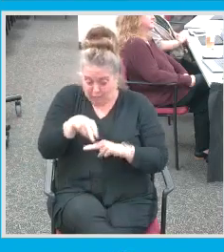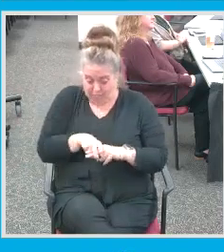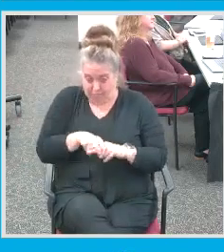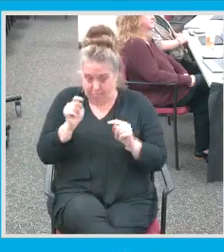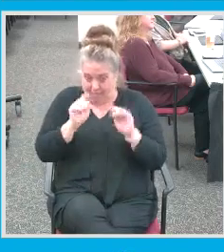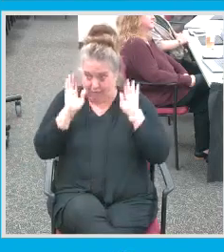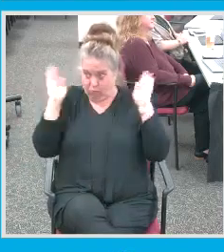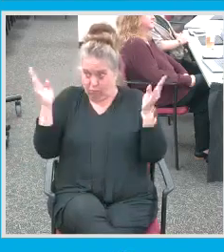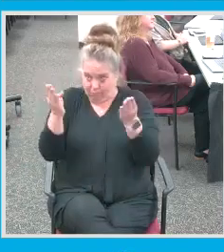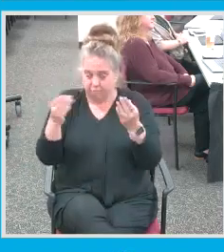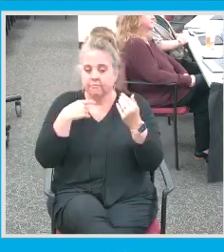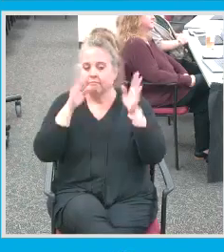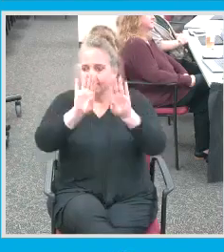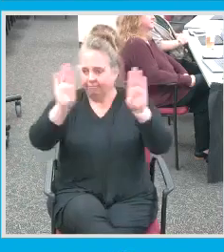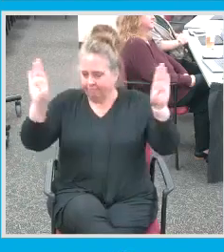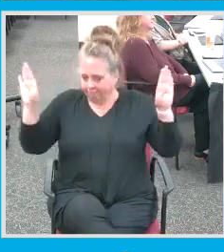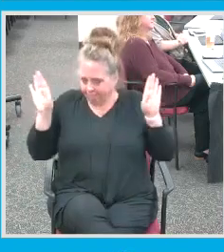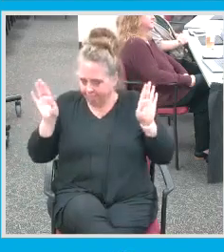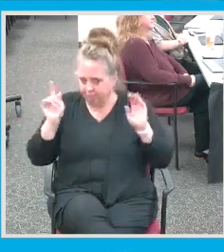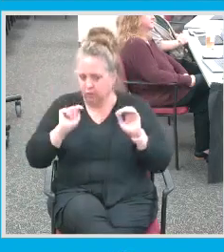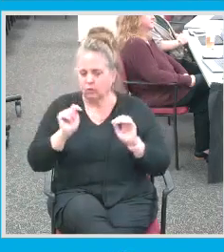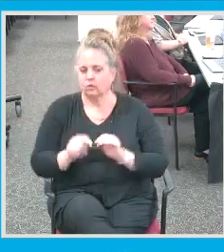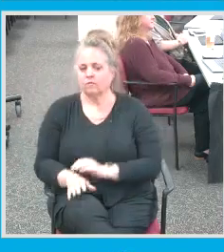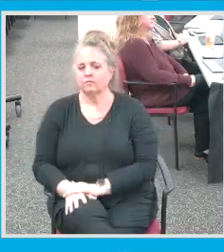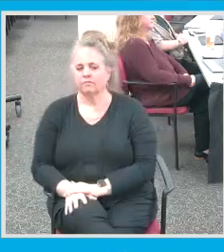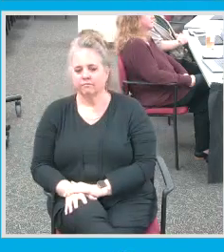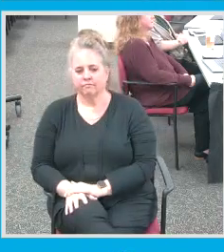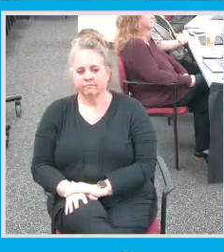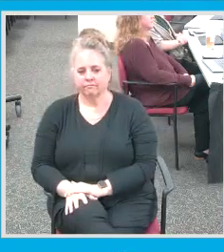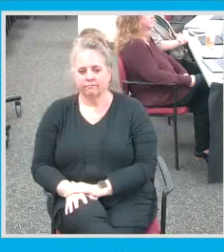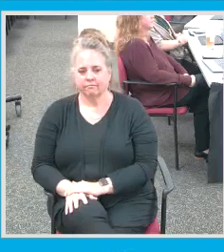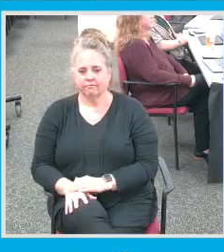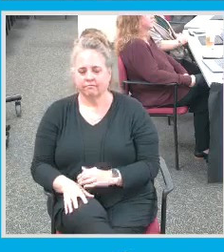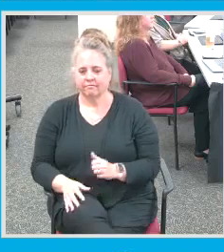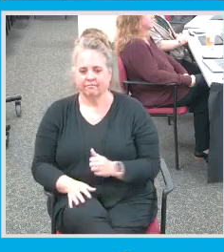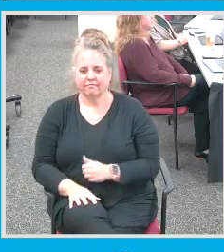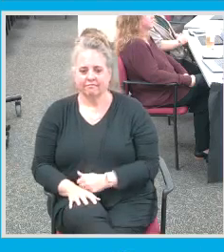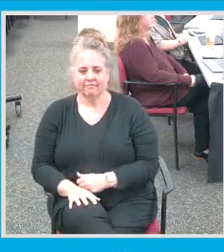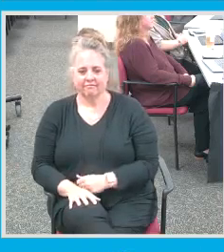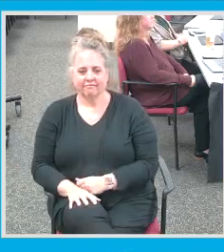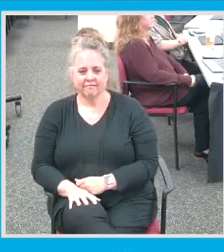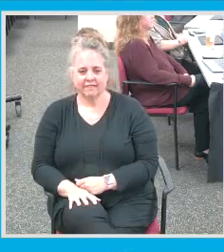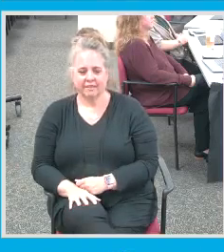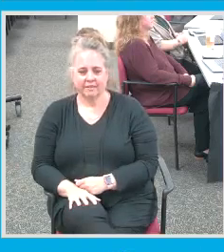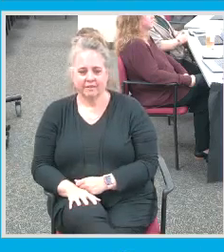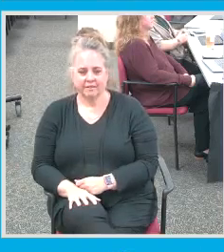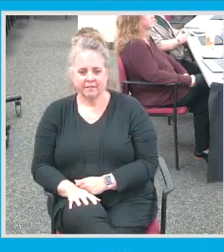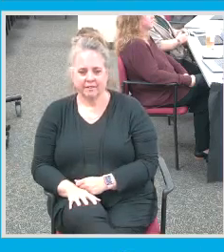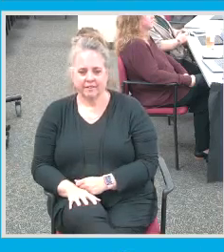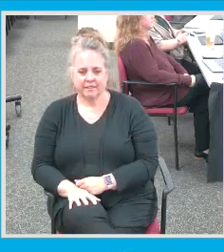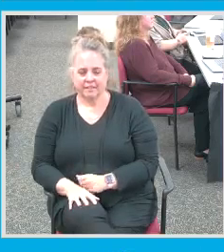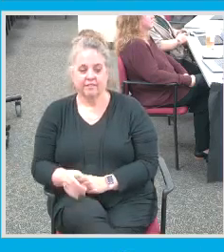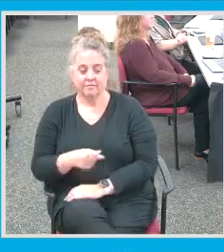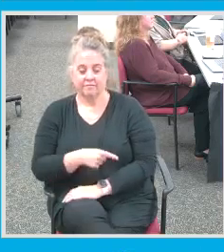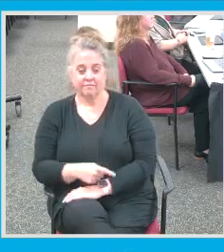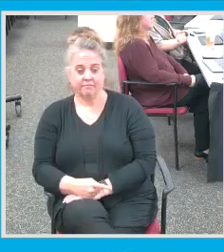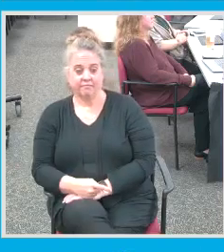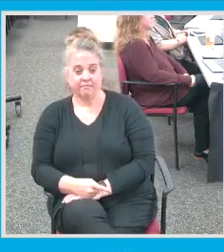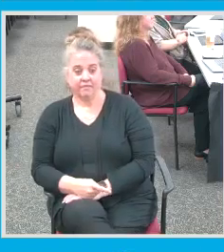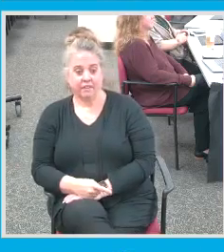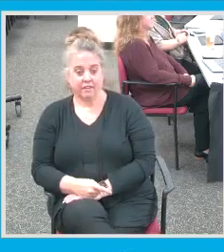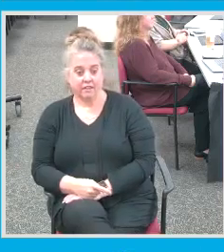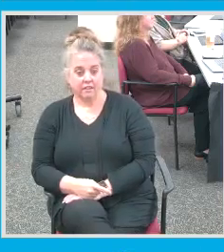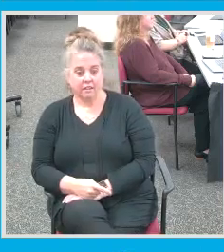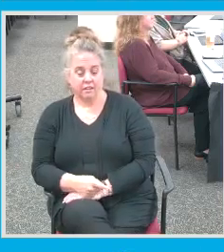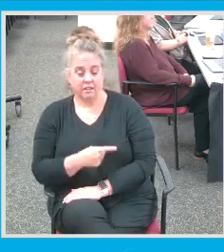and stuff and the effects that it has on you. And I was impressed with the SWAT team in the boys' room, the bathroom. That's where all our vaping's happening,